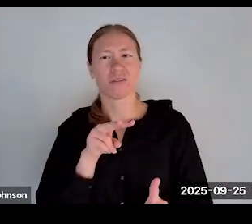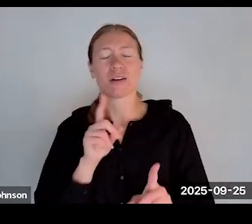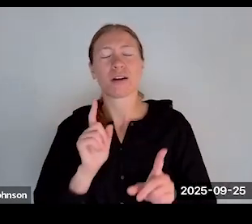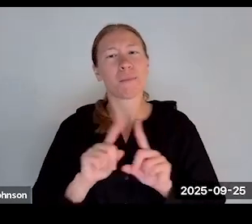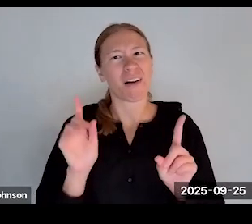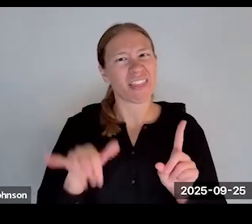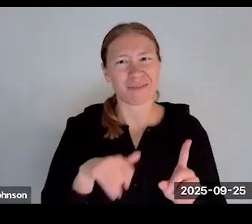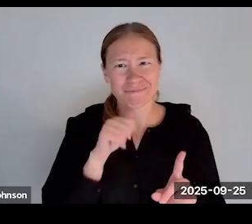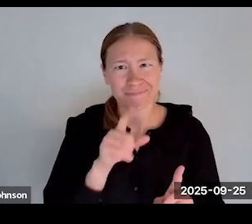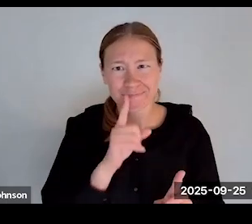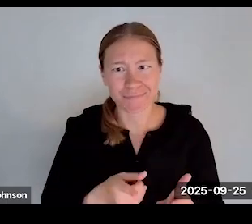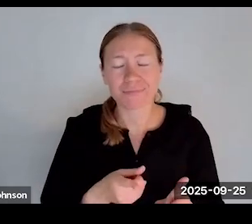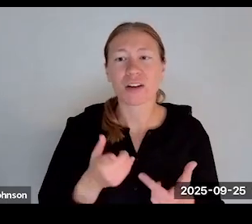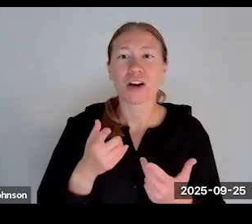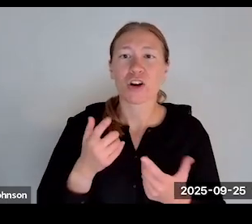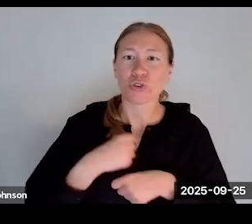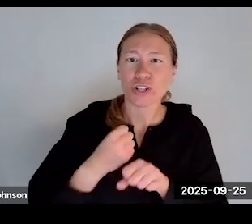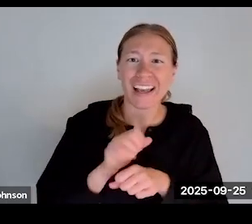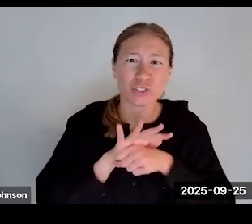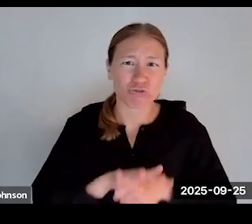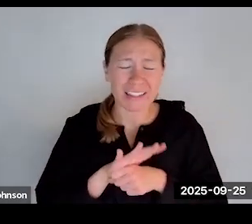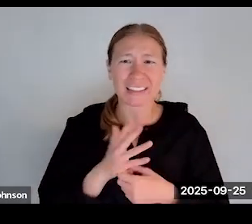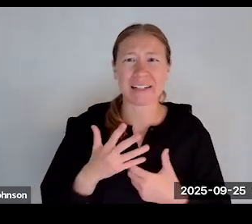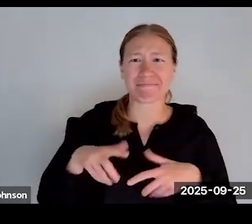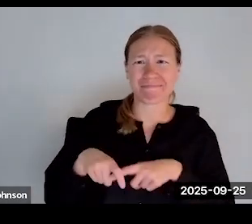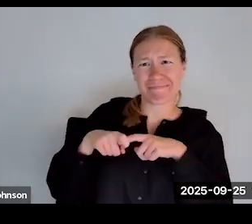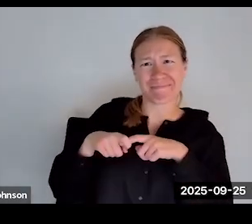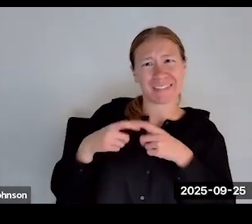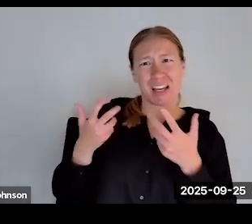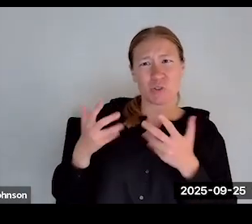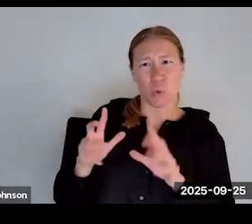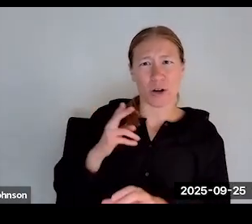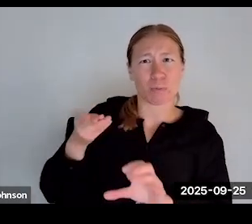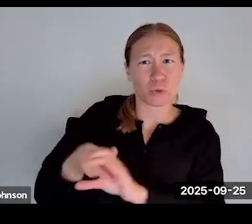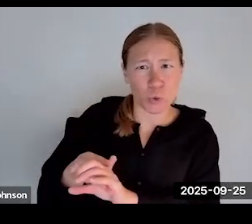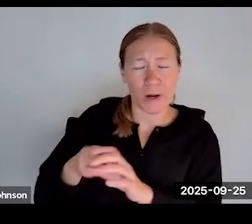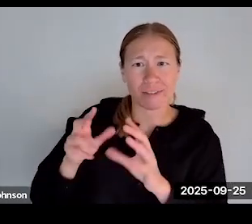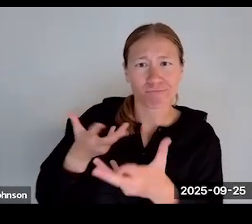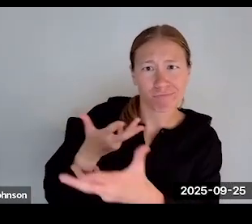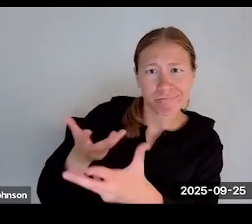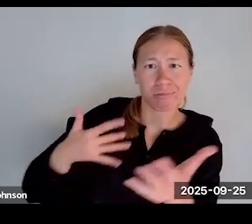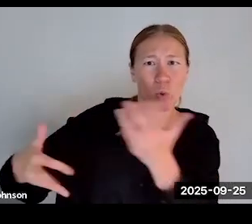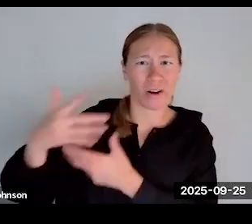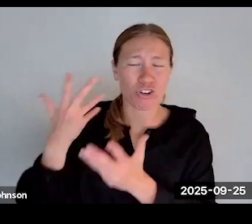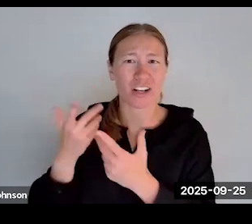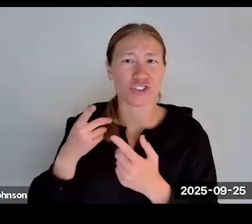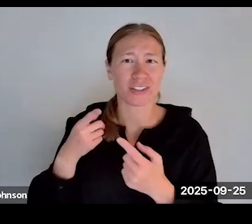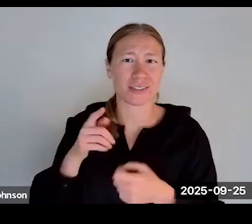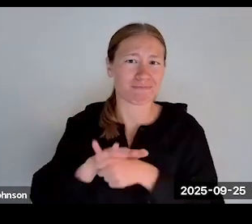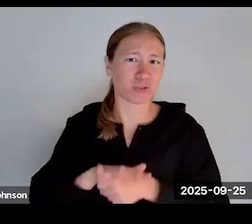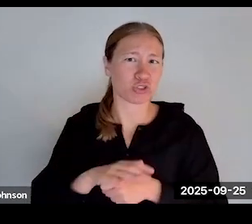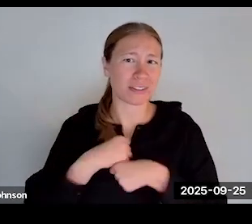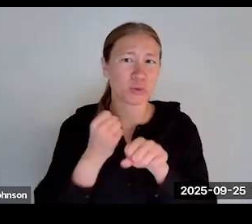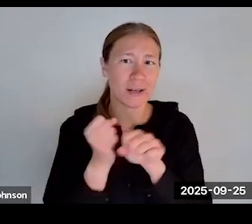create stress and a reluctance to participate in group discussions or interactions. It's important to remember that